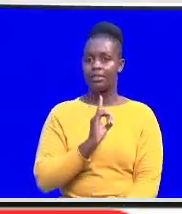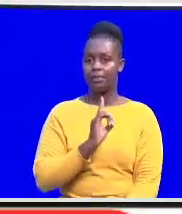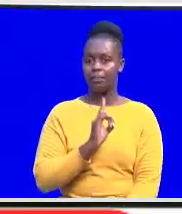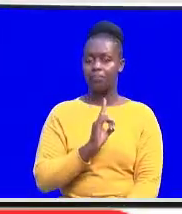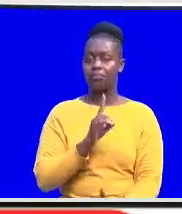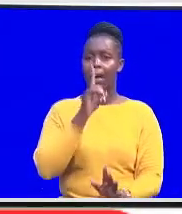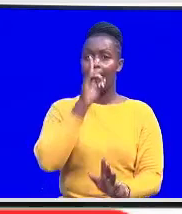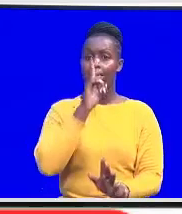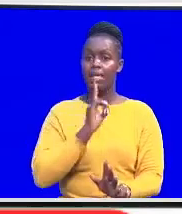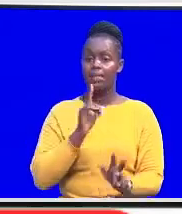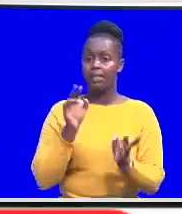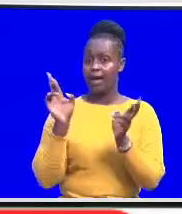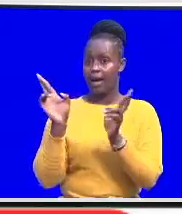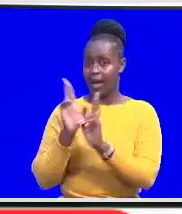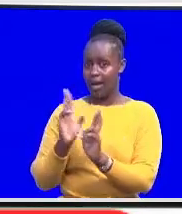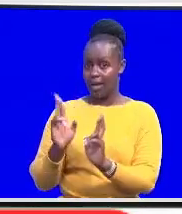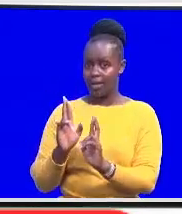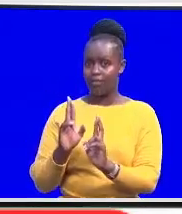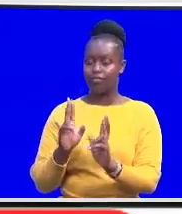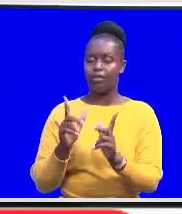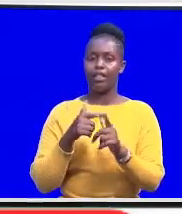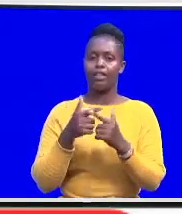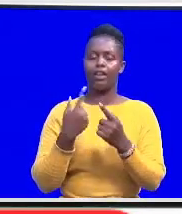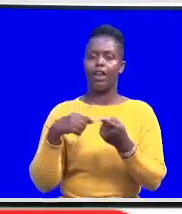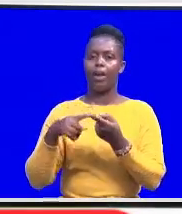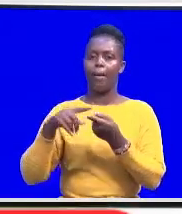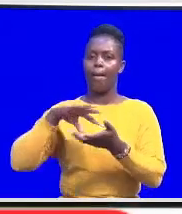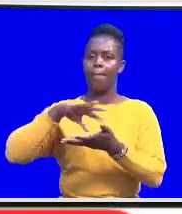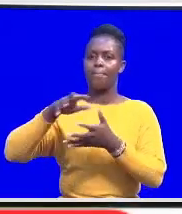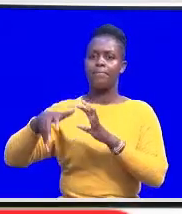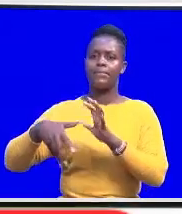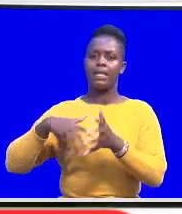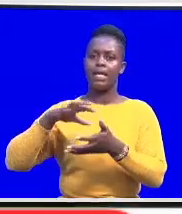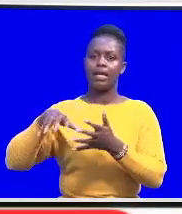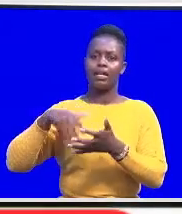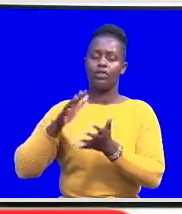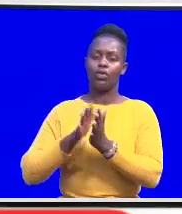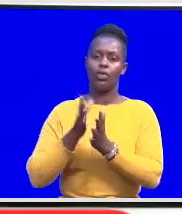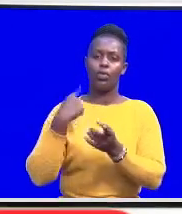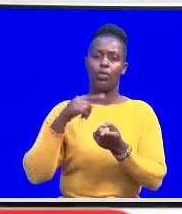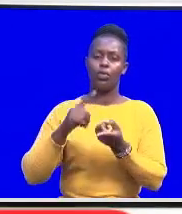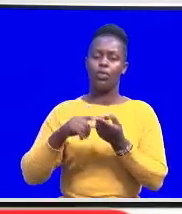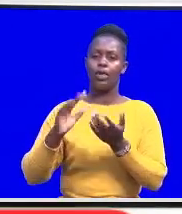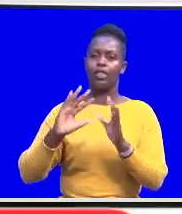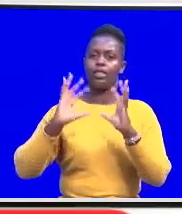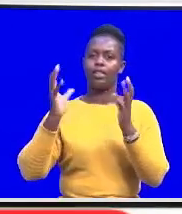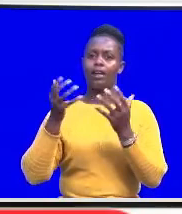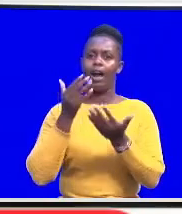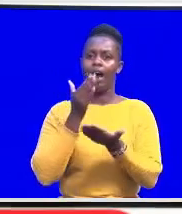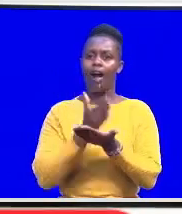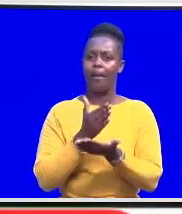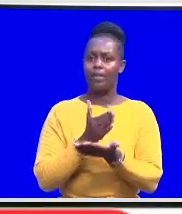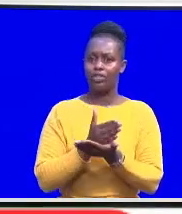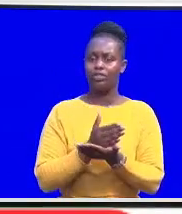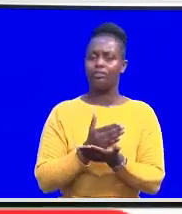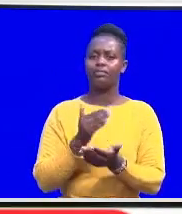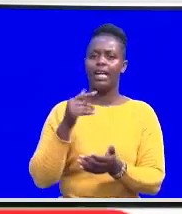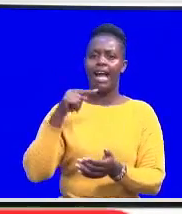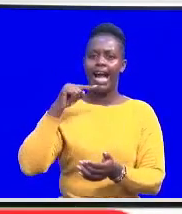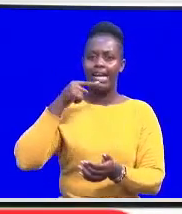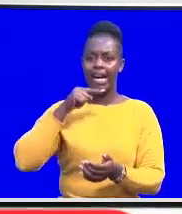Mbosho zikiiva, tunaeka cabbage, tunaipea time, tunaeka carrot,